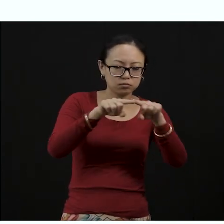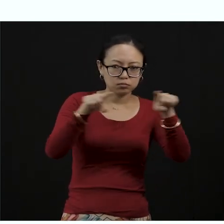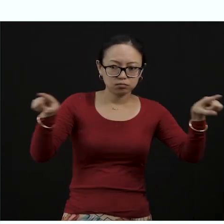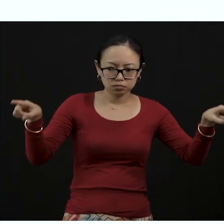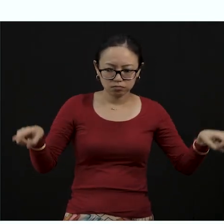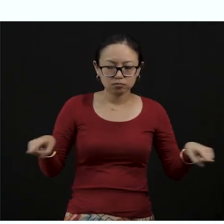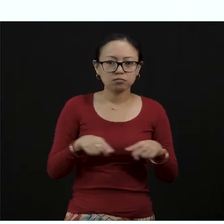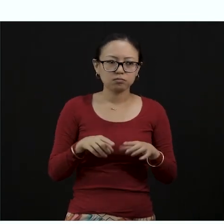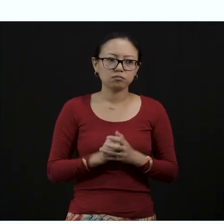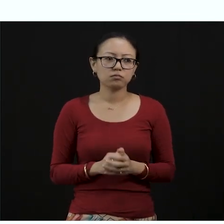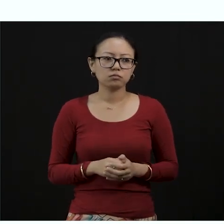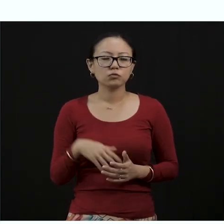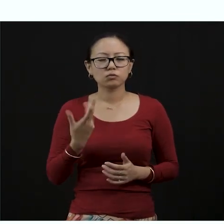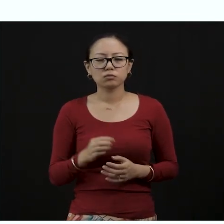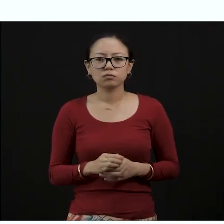glass